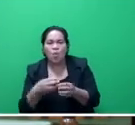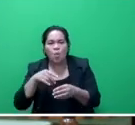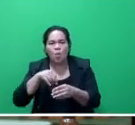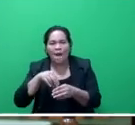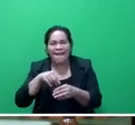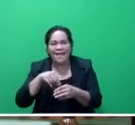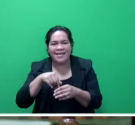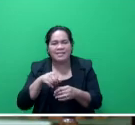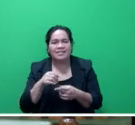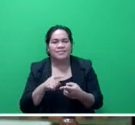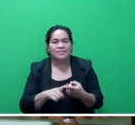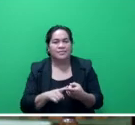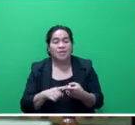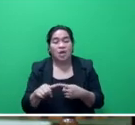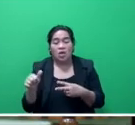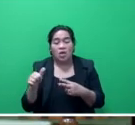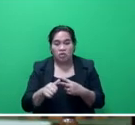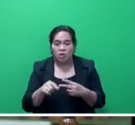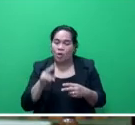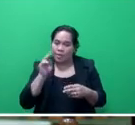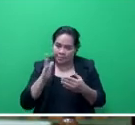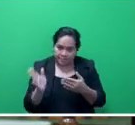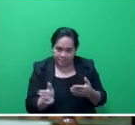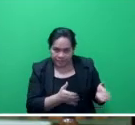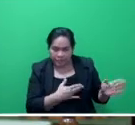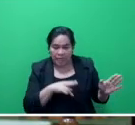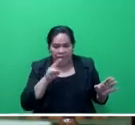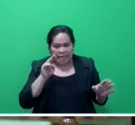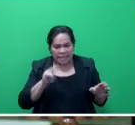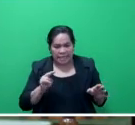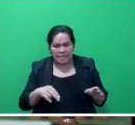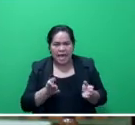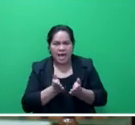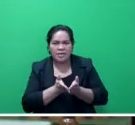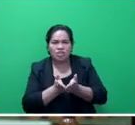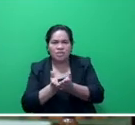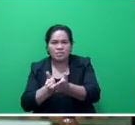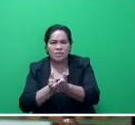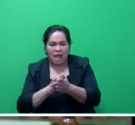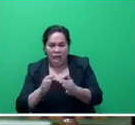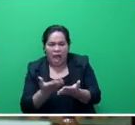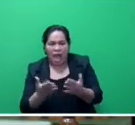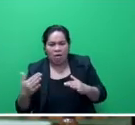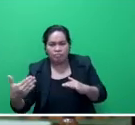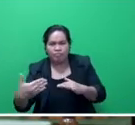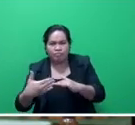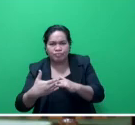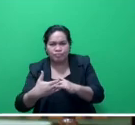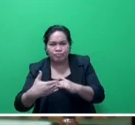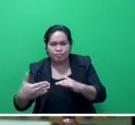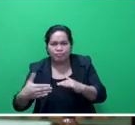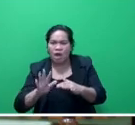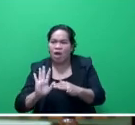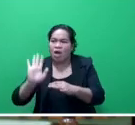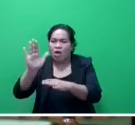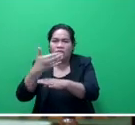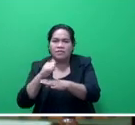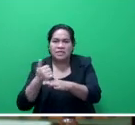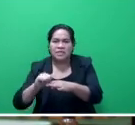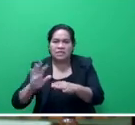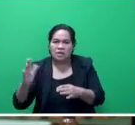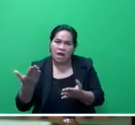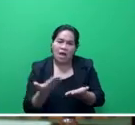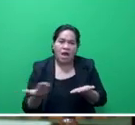of getting ships in and out of our harbours and the cargoes are unloaded quickly, so we're exempting foreign cargo ships from arduous process